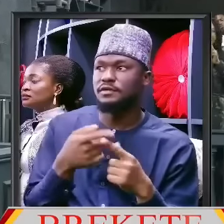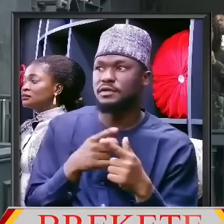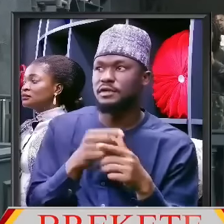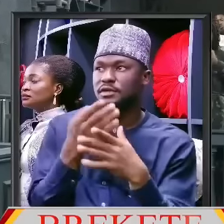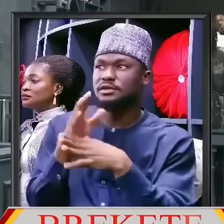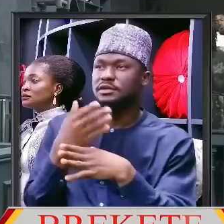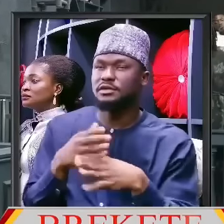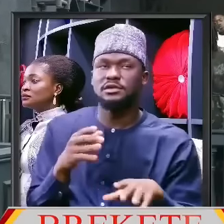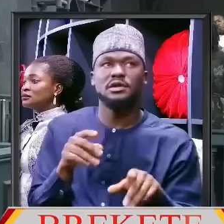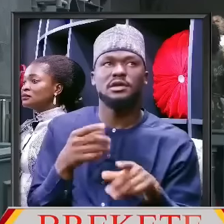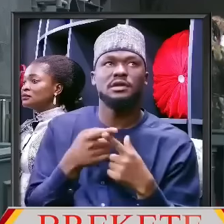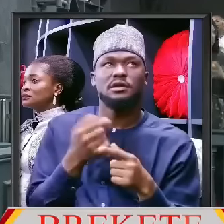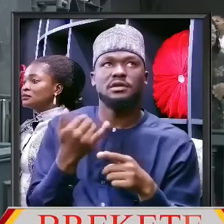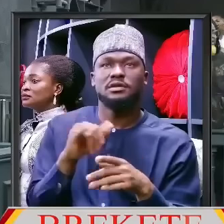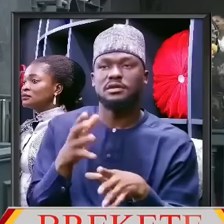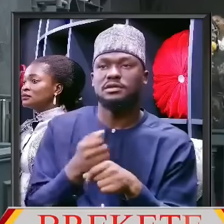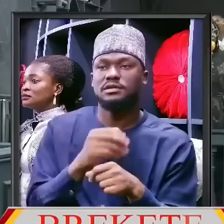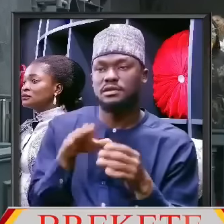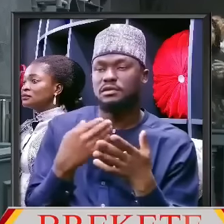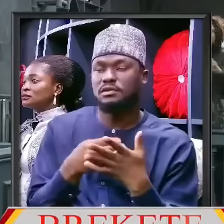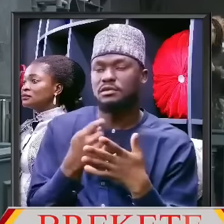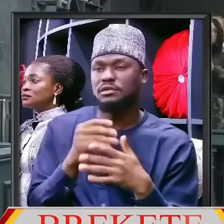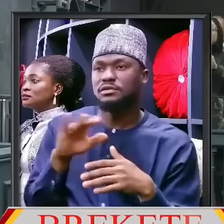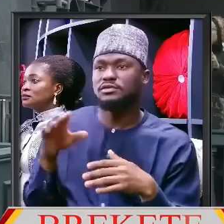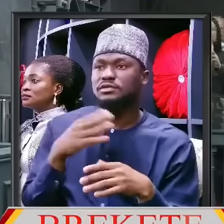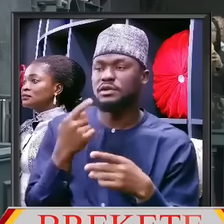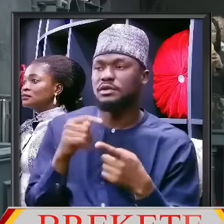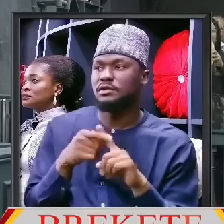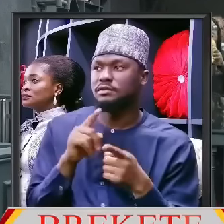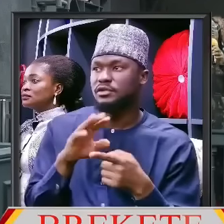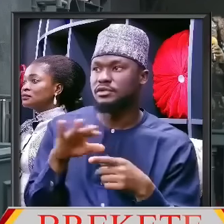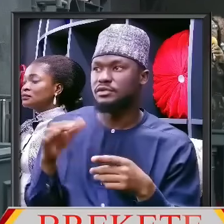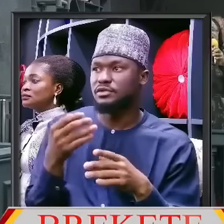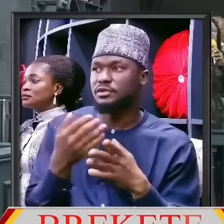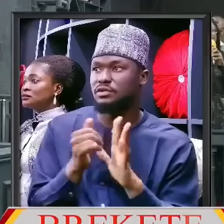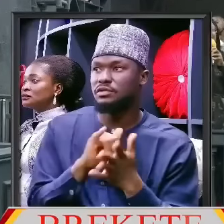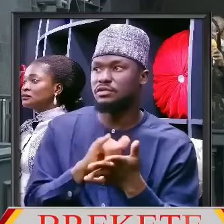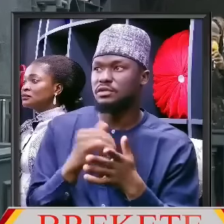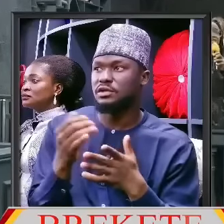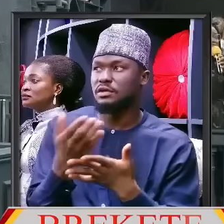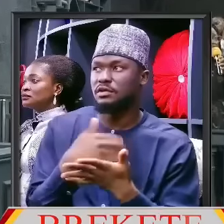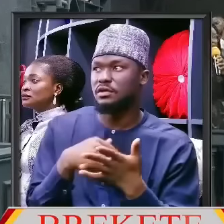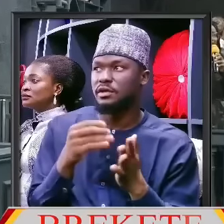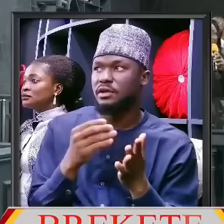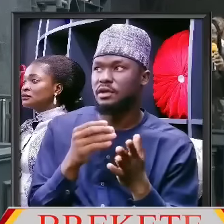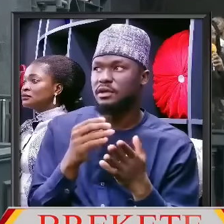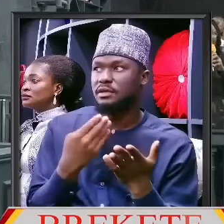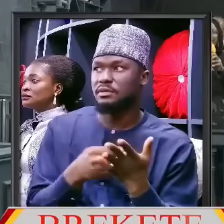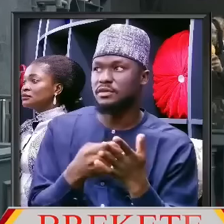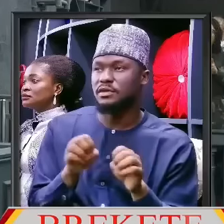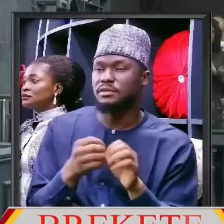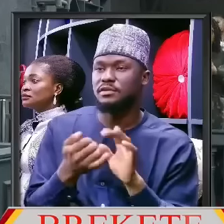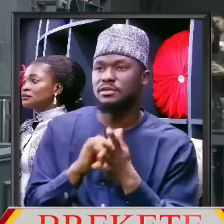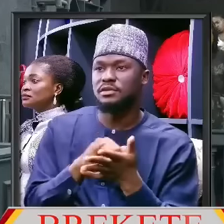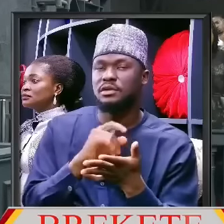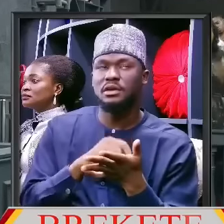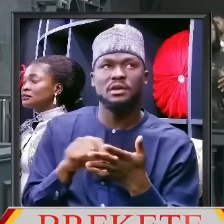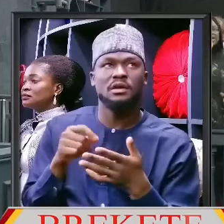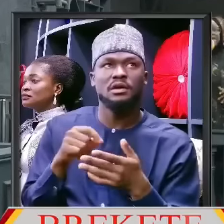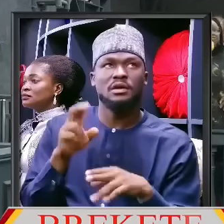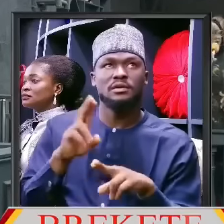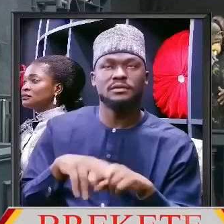into four like that. So they can't pack all their children and their friends' children, the one where they don't collect more. Even the ones where write receipt, they're that class.